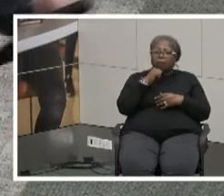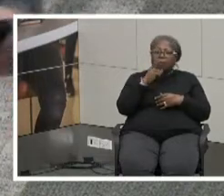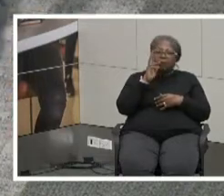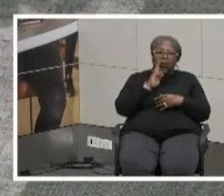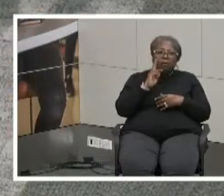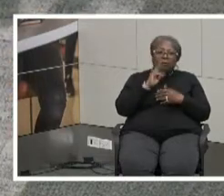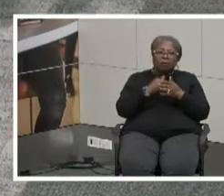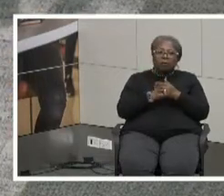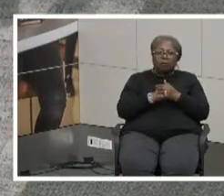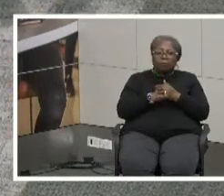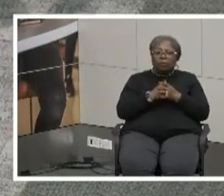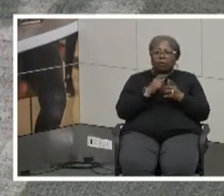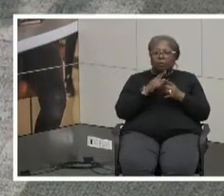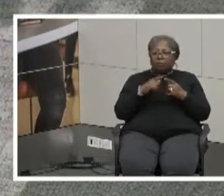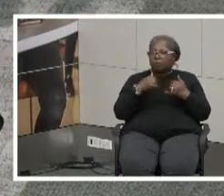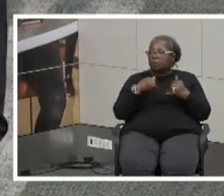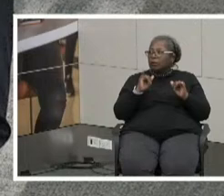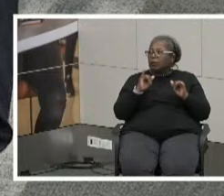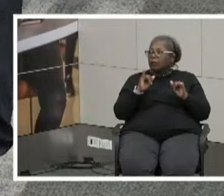Houston